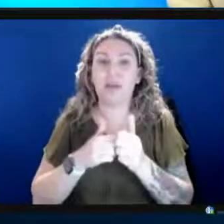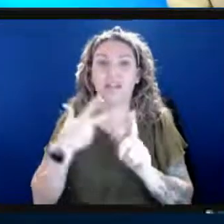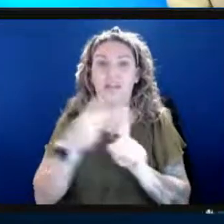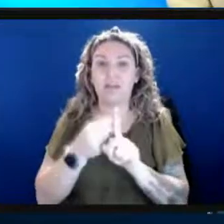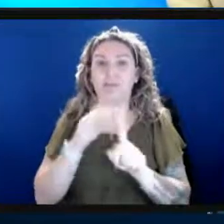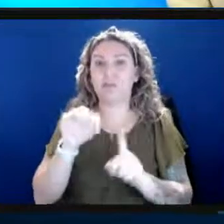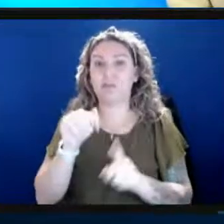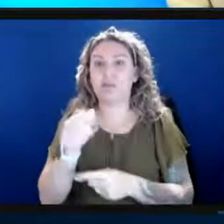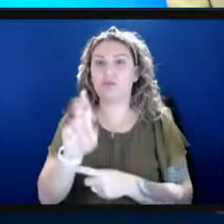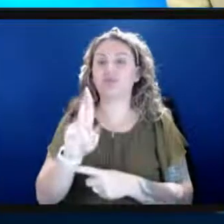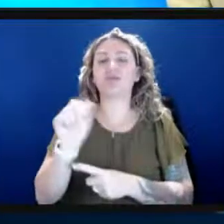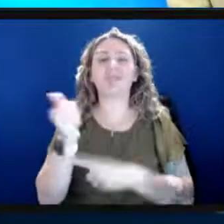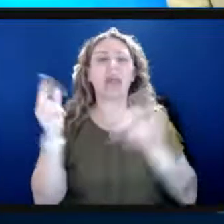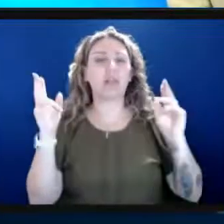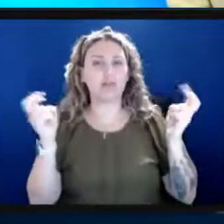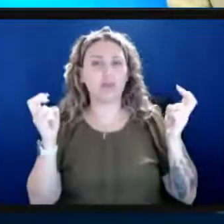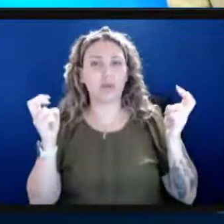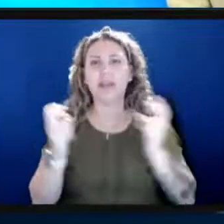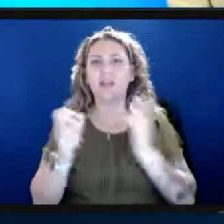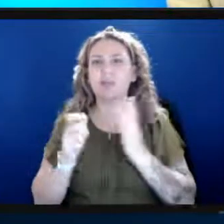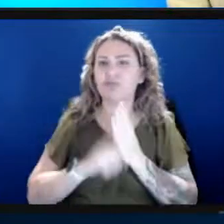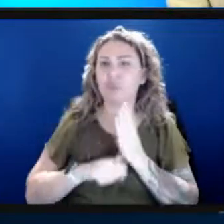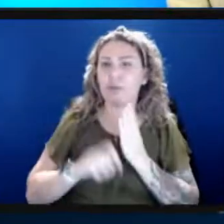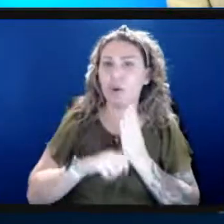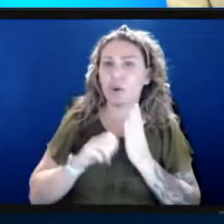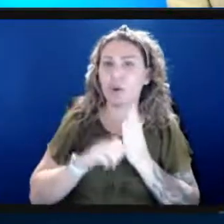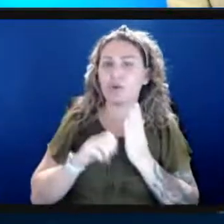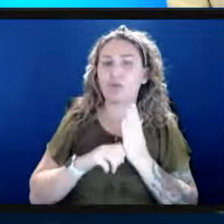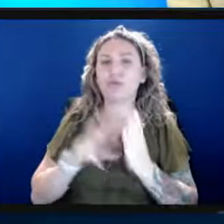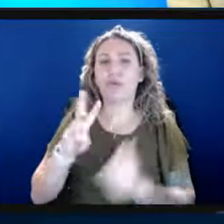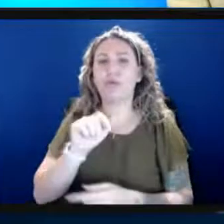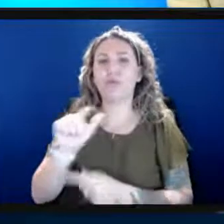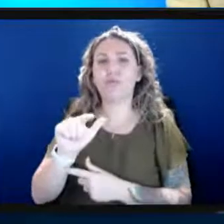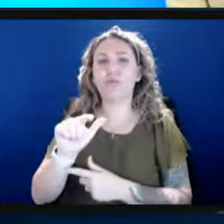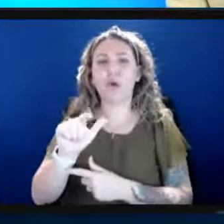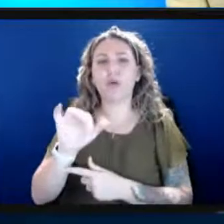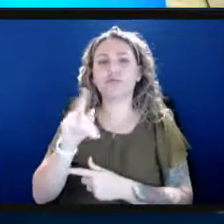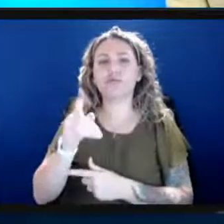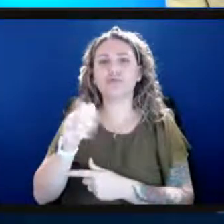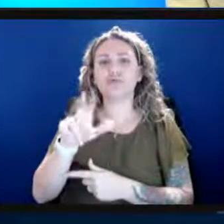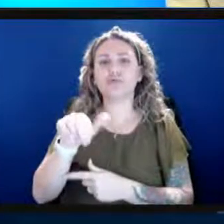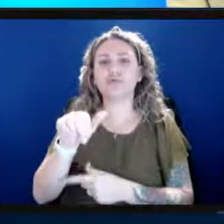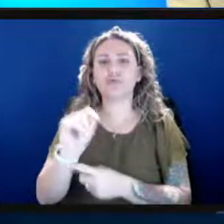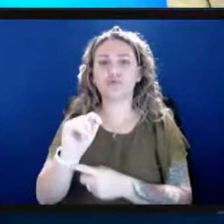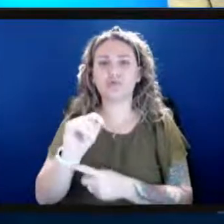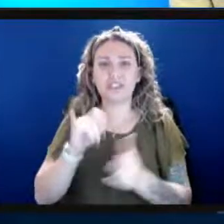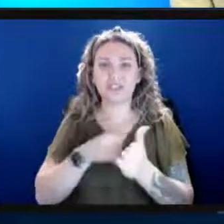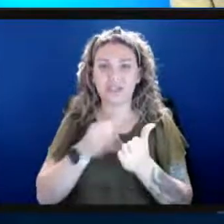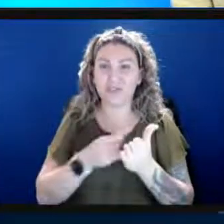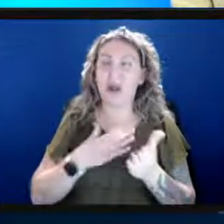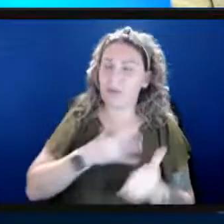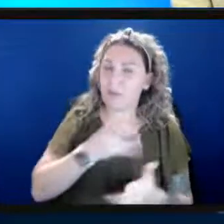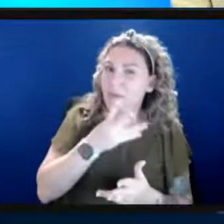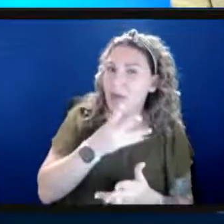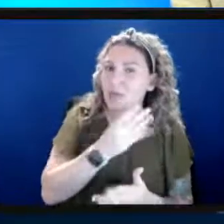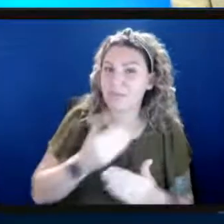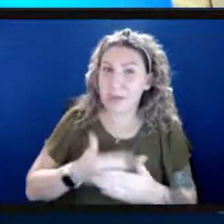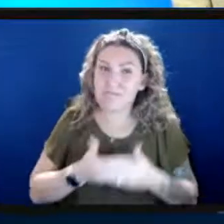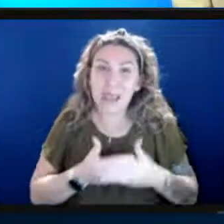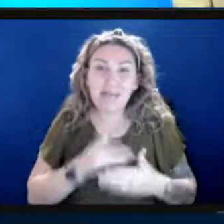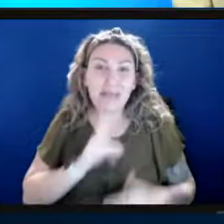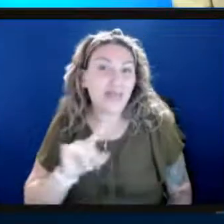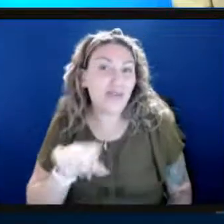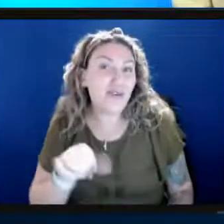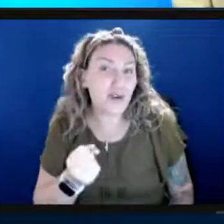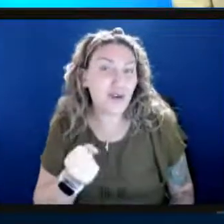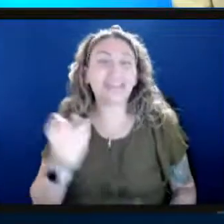was this article in the Wall Street Journal, and as a mother, and even though my baby is 30, this surprised me. It says